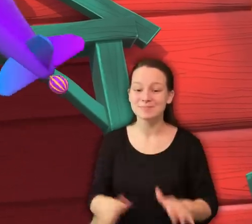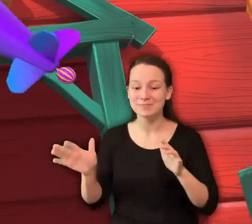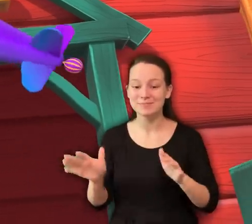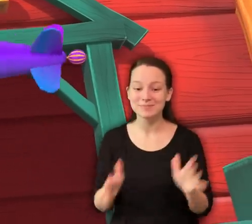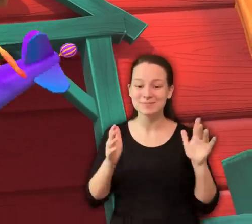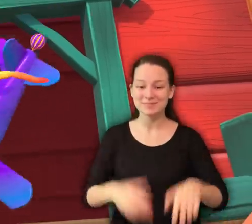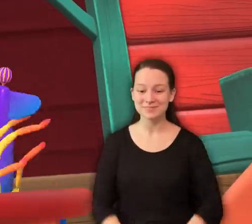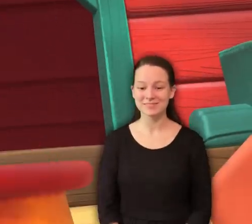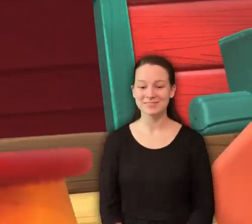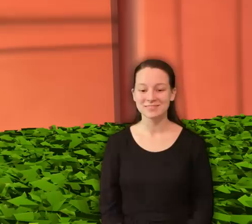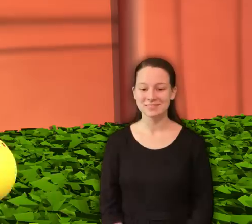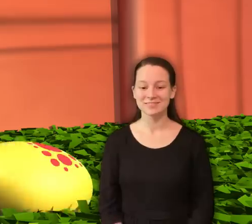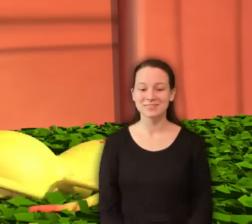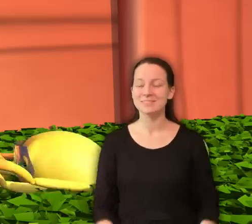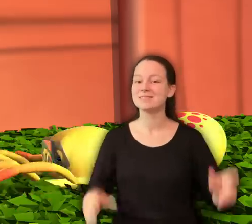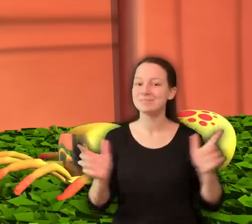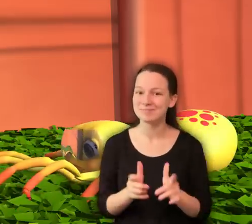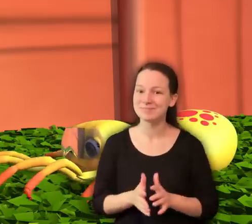thank you